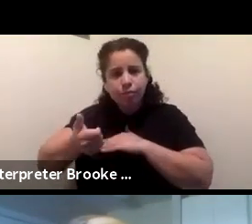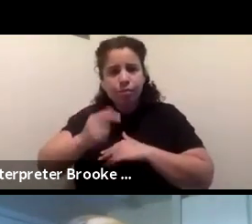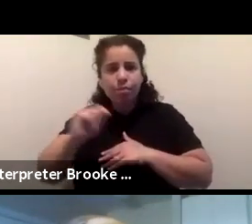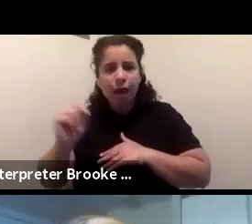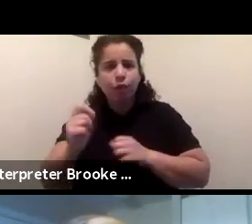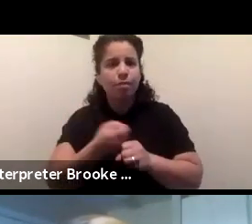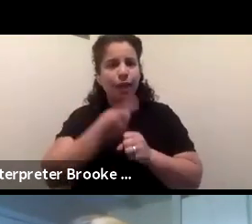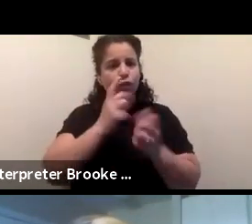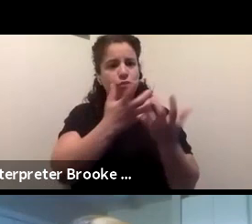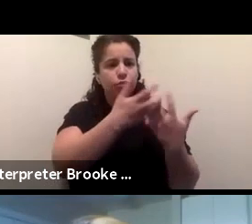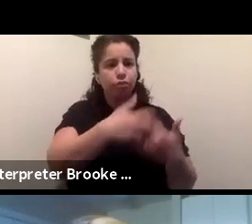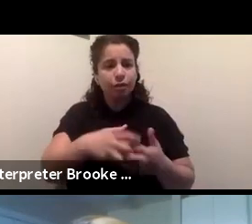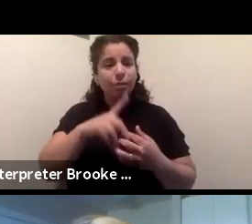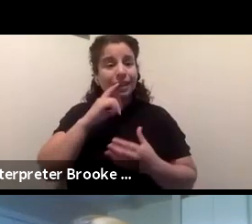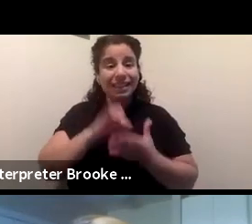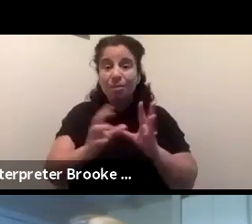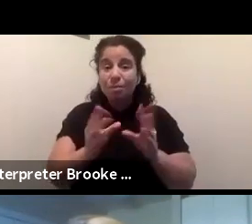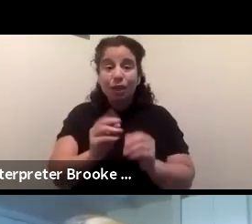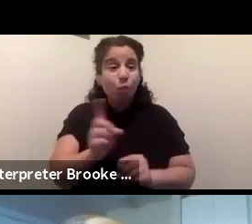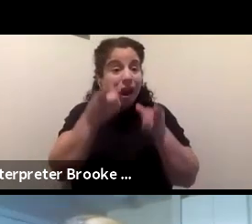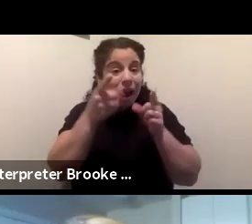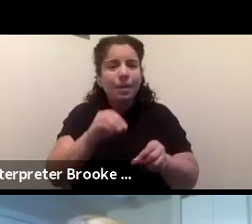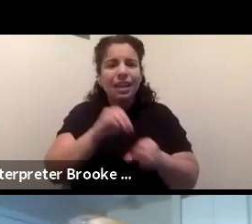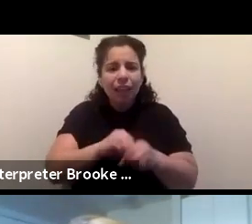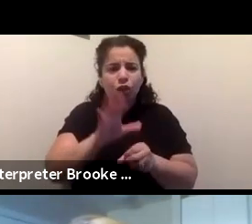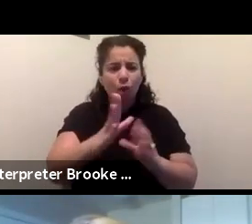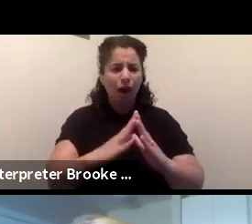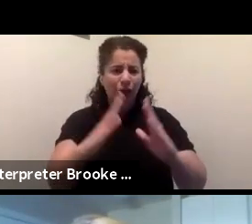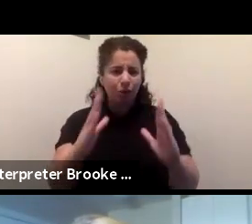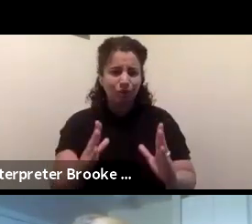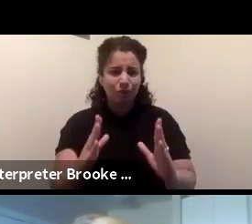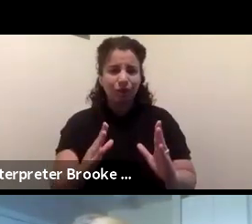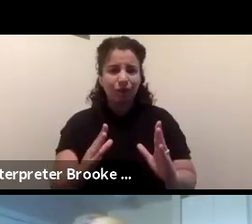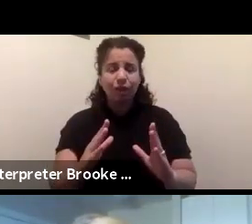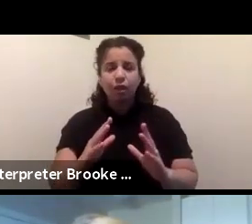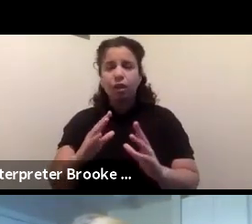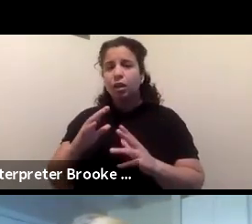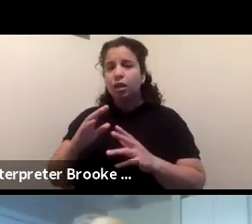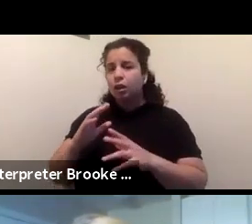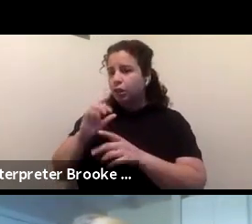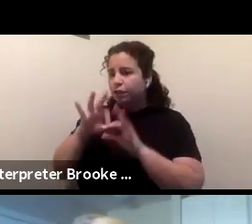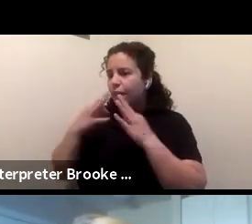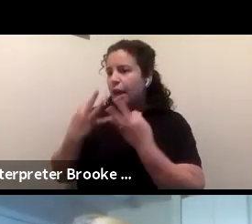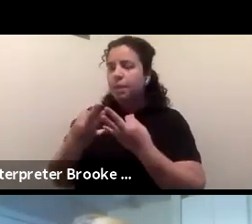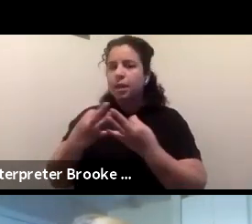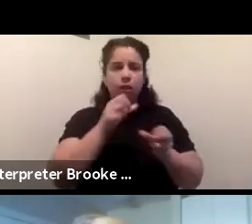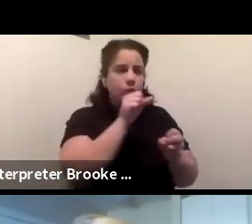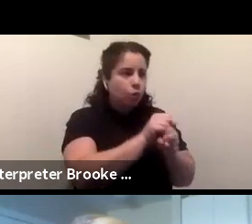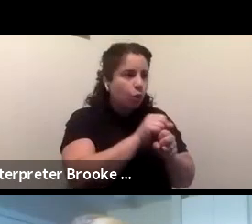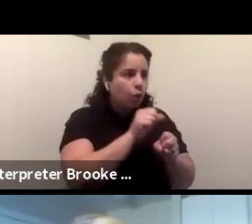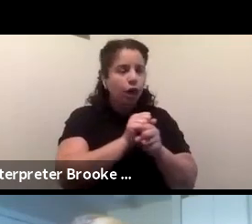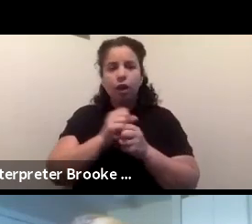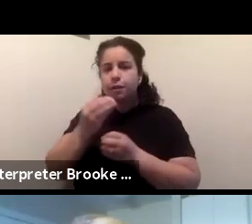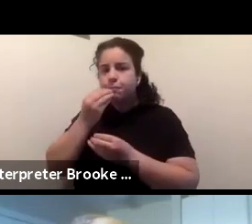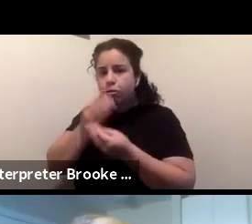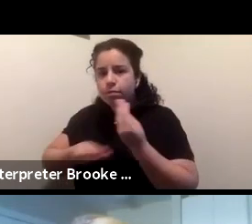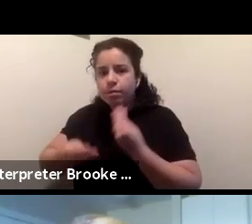place inside your home, where reproductive labor and home labor and commercial labor and that money labor all mix